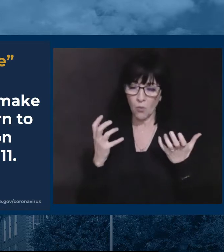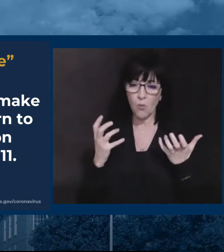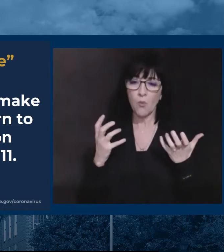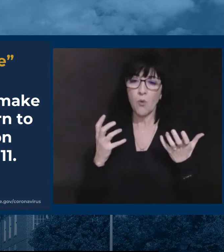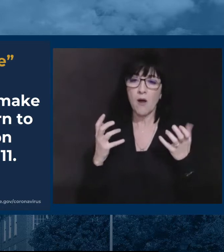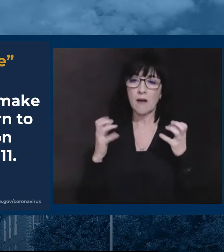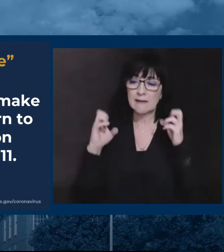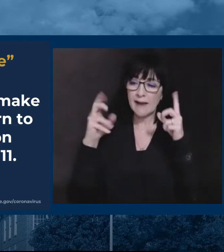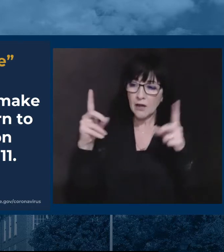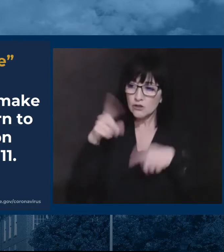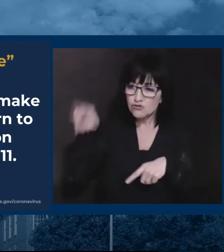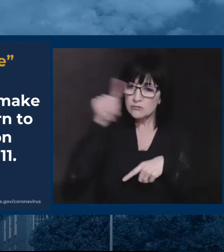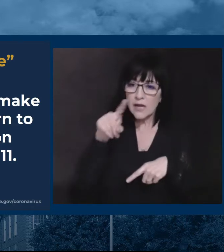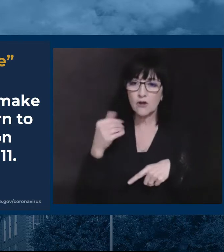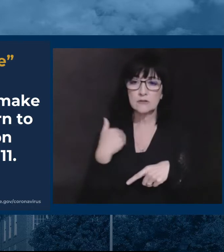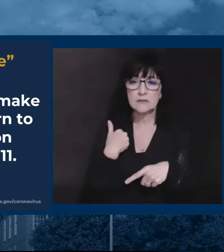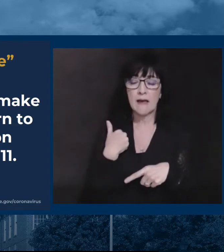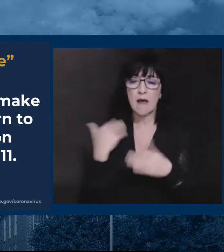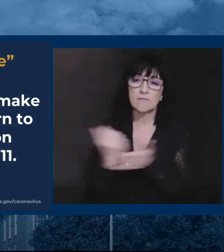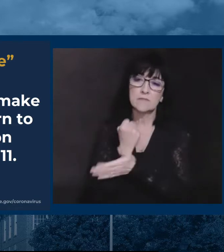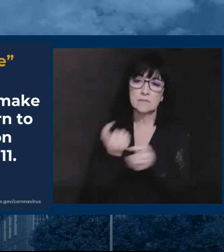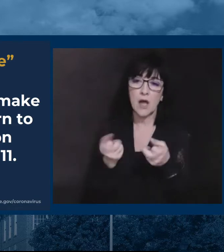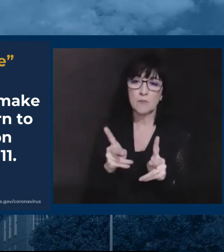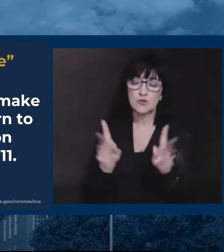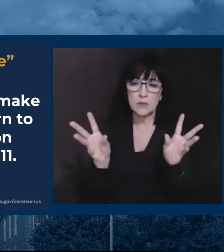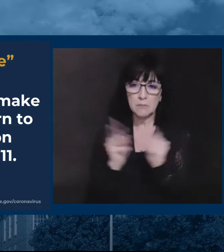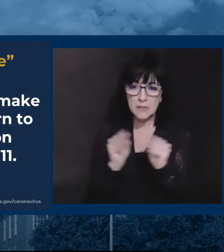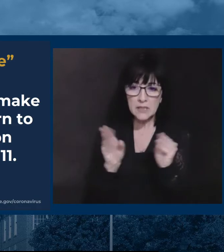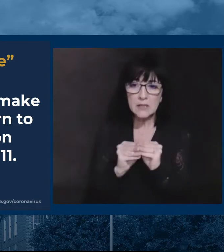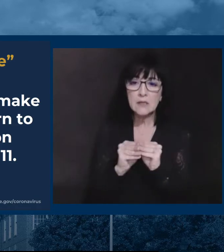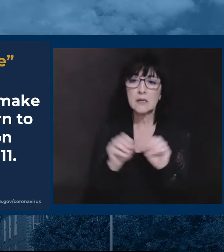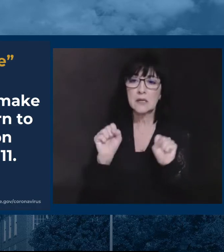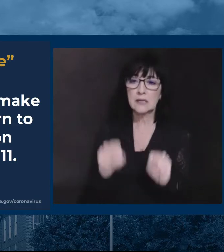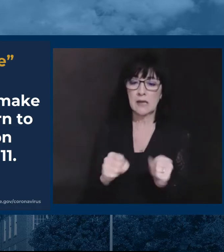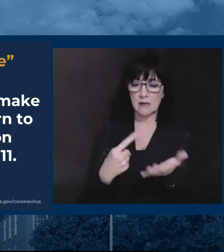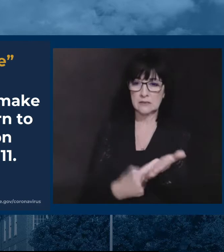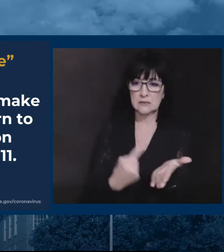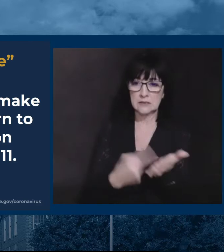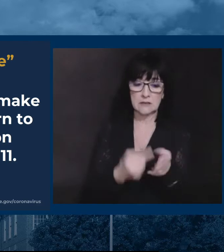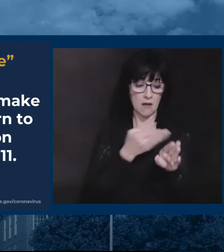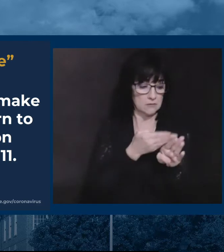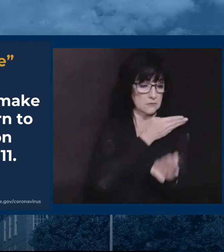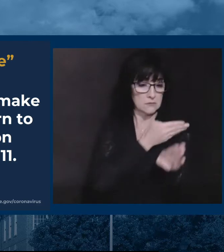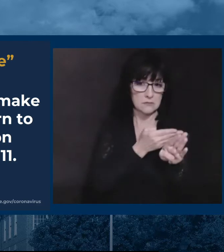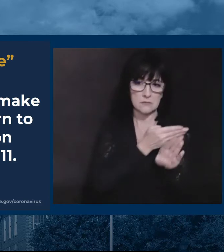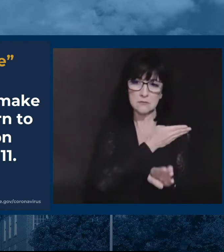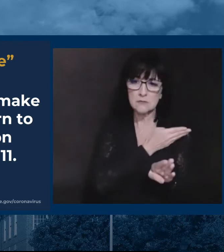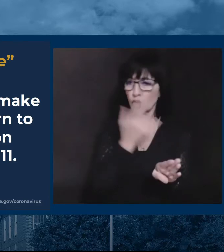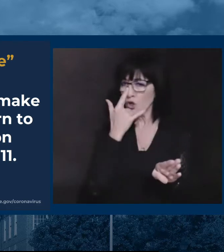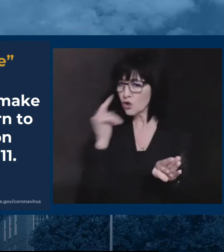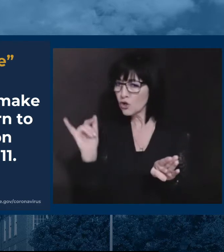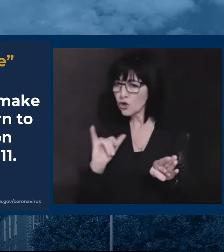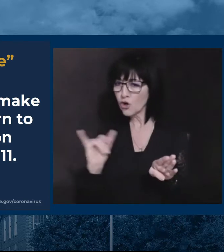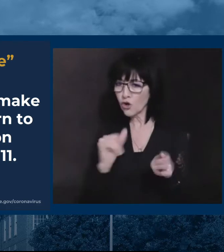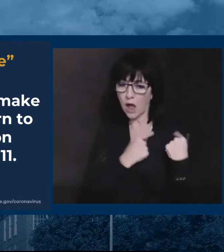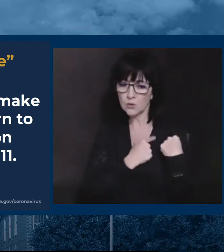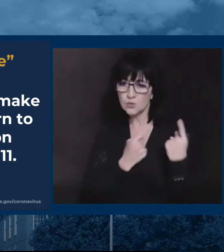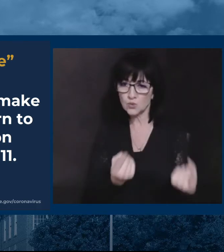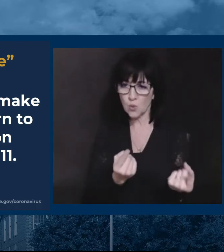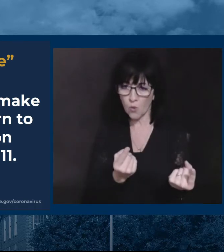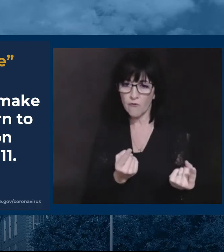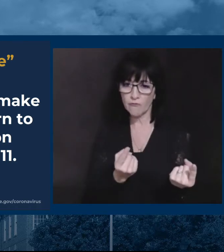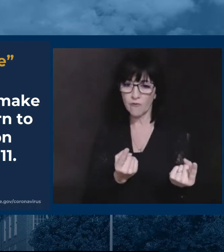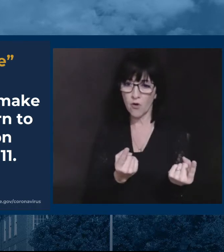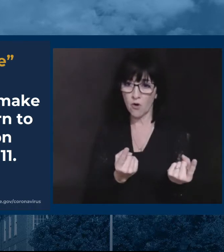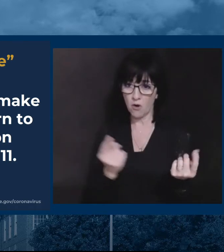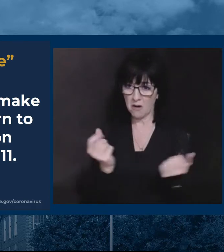meet with school superintendents, to address data concerns, and really to demonstrate what every